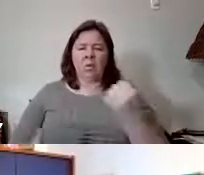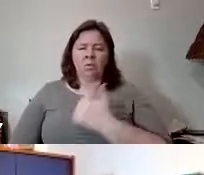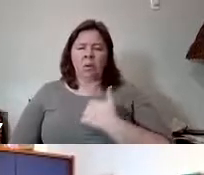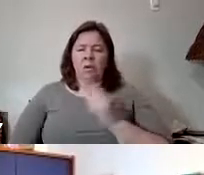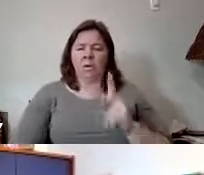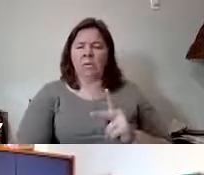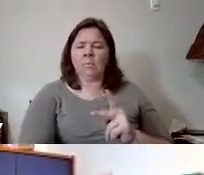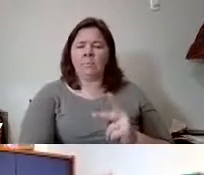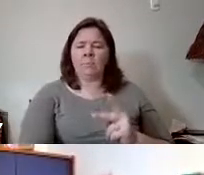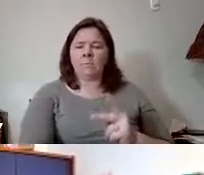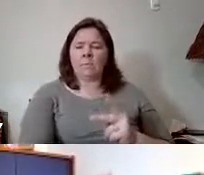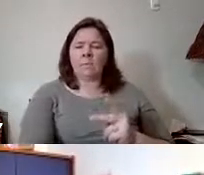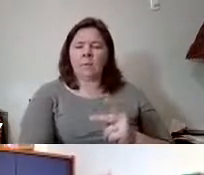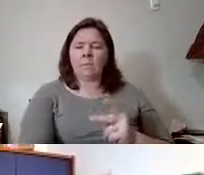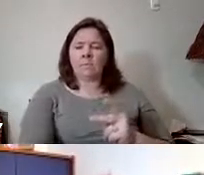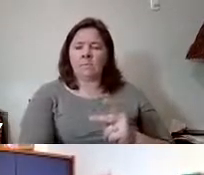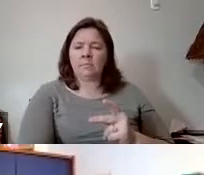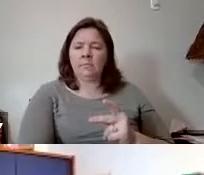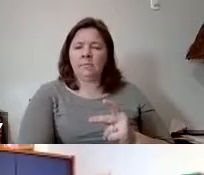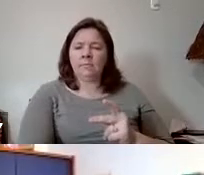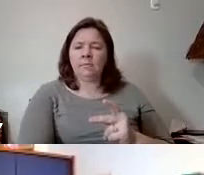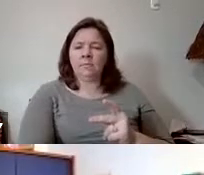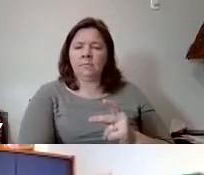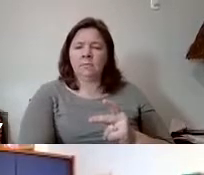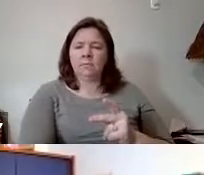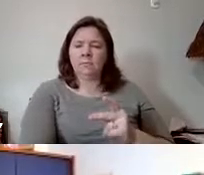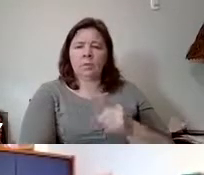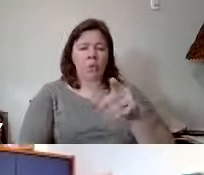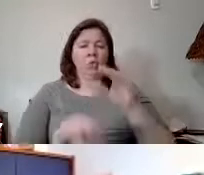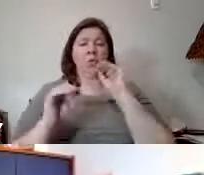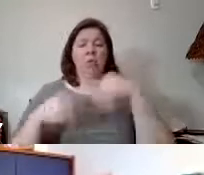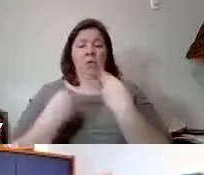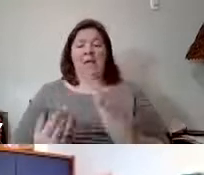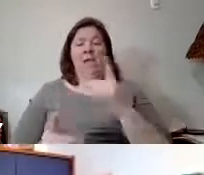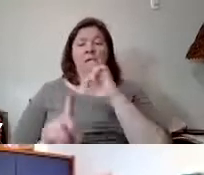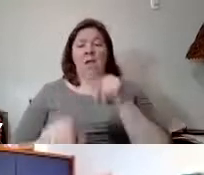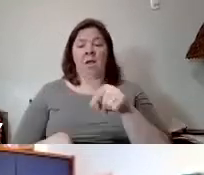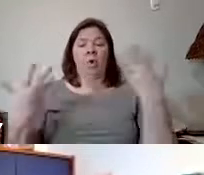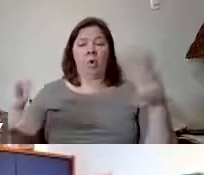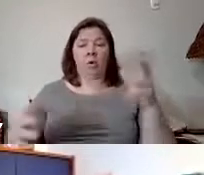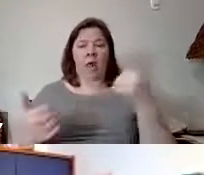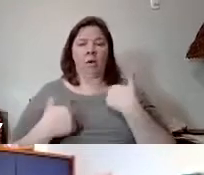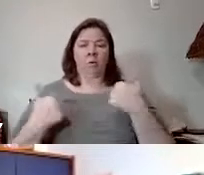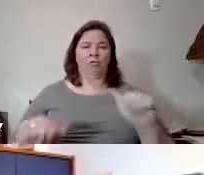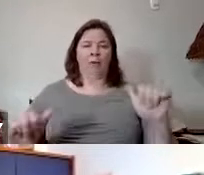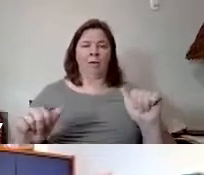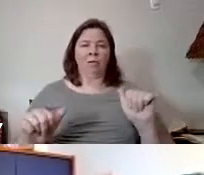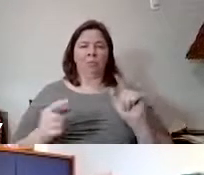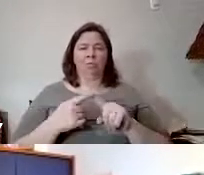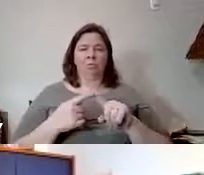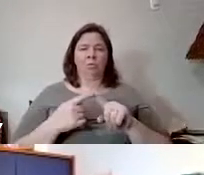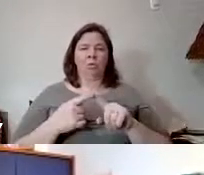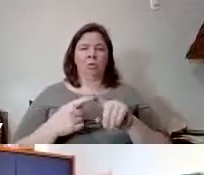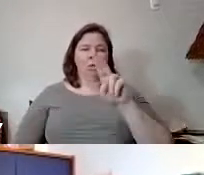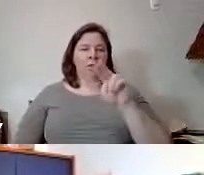your hand down. Thank you. No, you gave an answer already. I was trying to contribute like to the